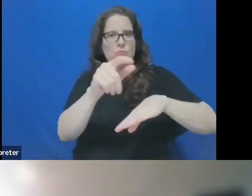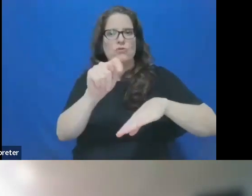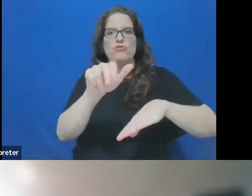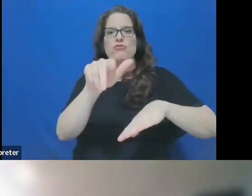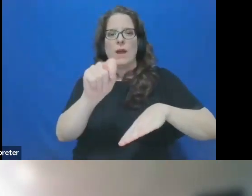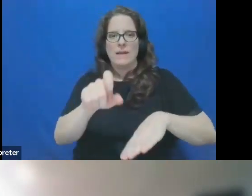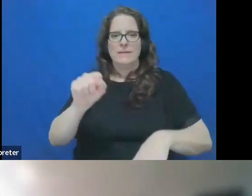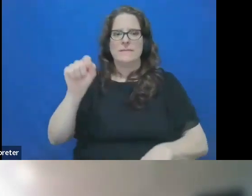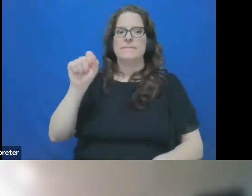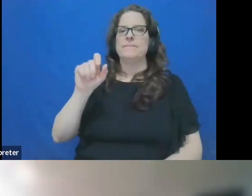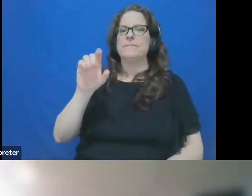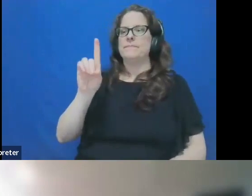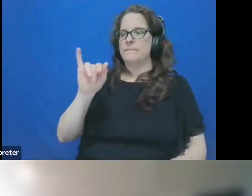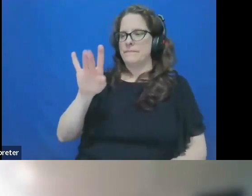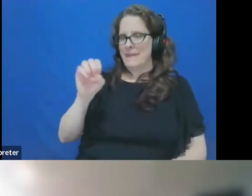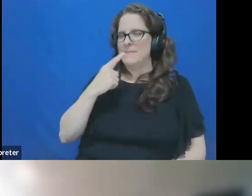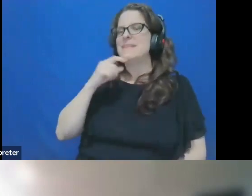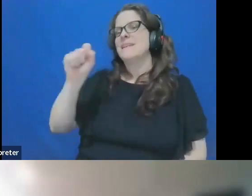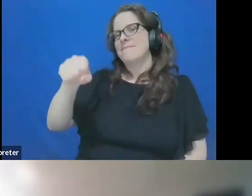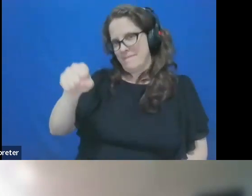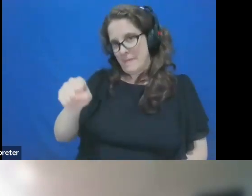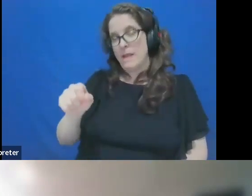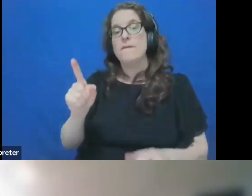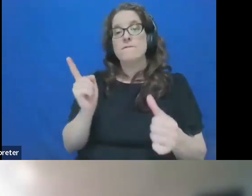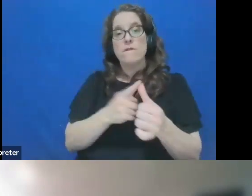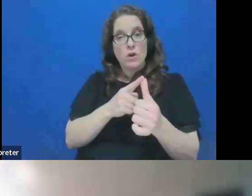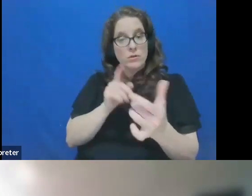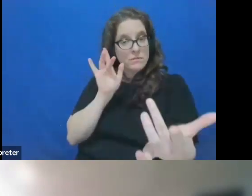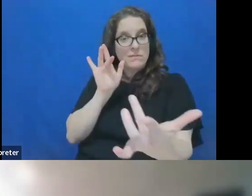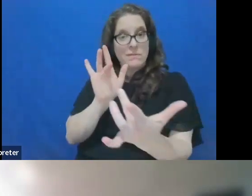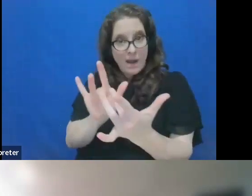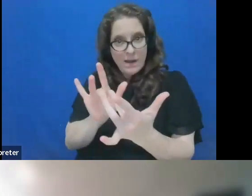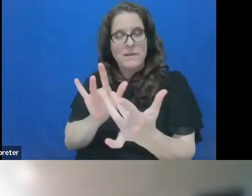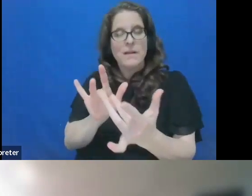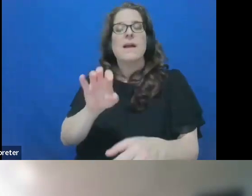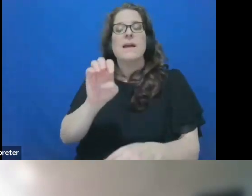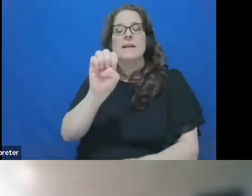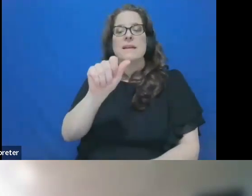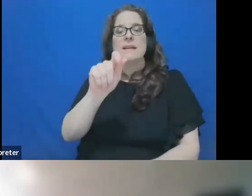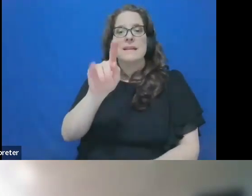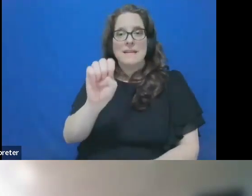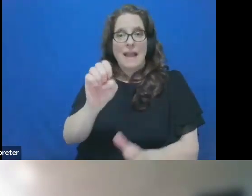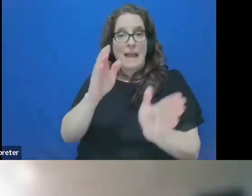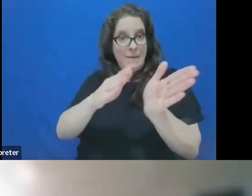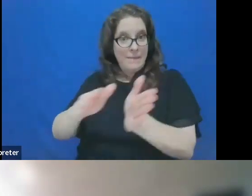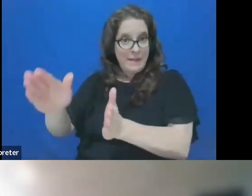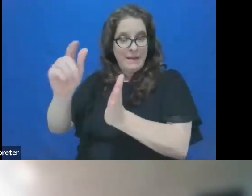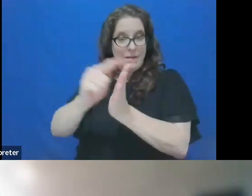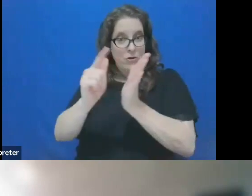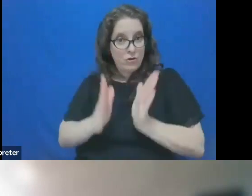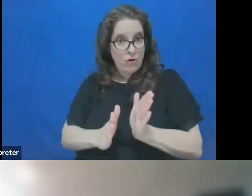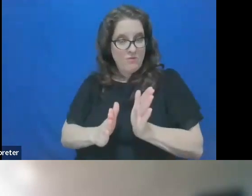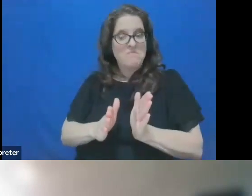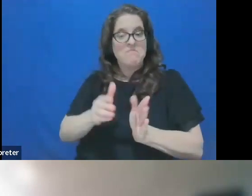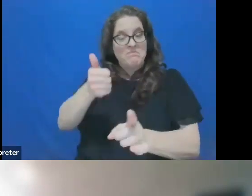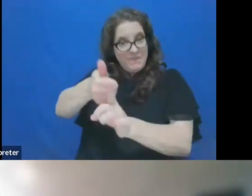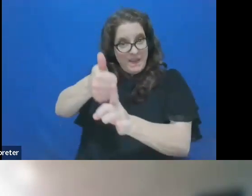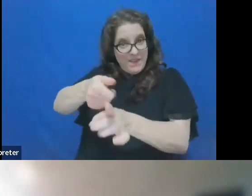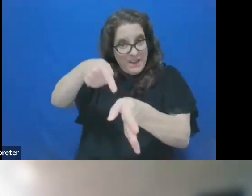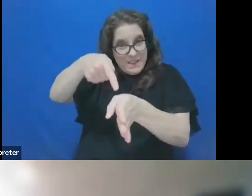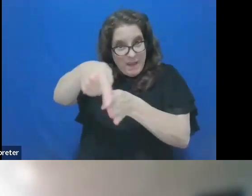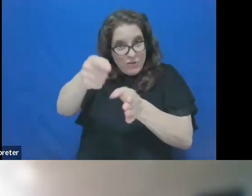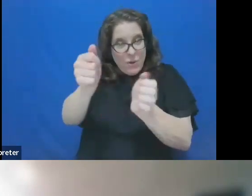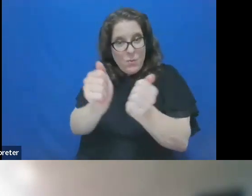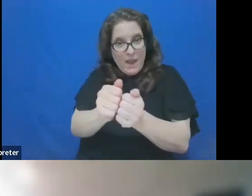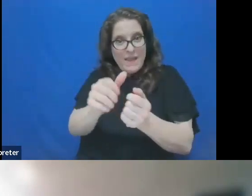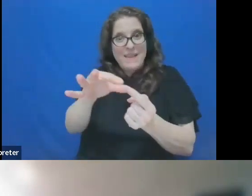work with an estate planning attorney who specializes in drafting special needs trust and have them prepare the trust agreement, because that